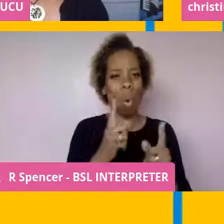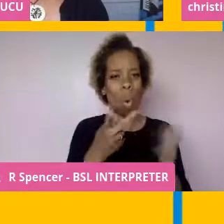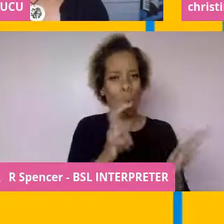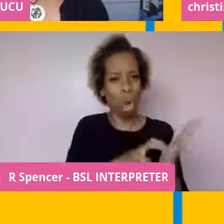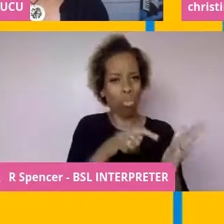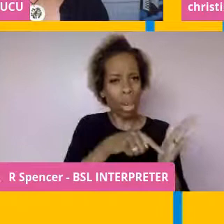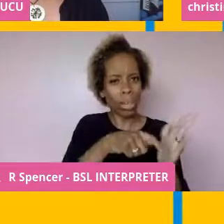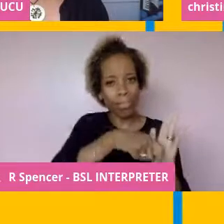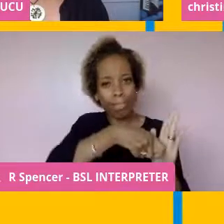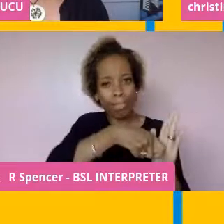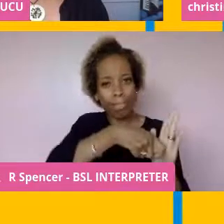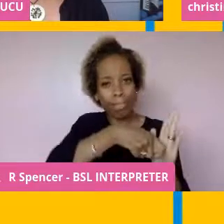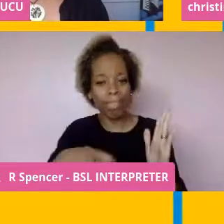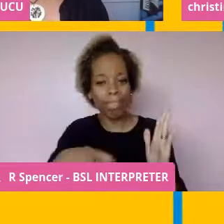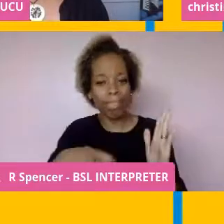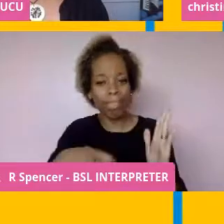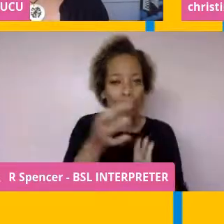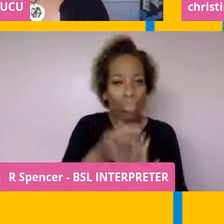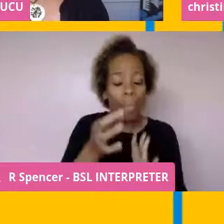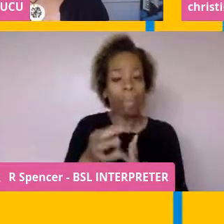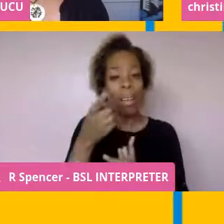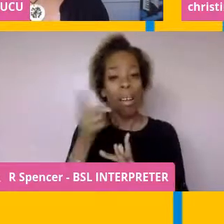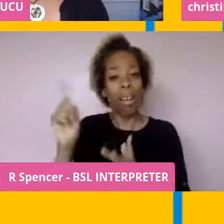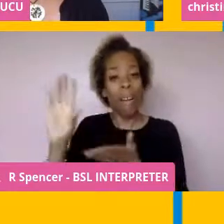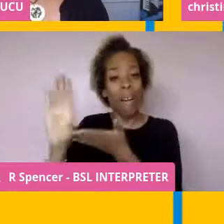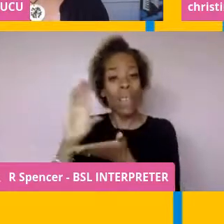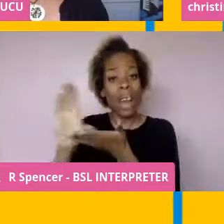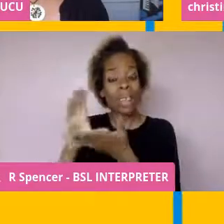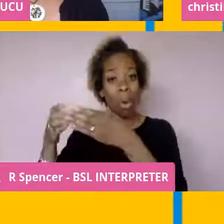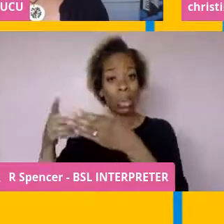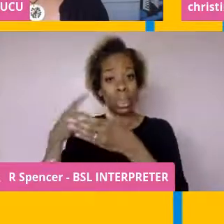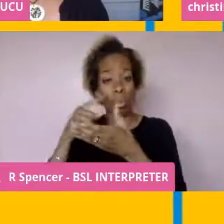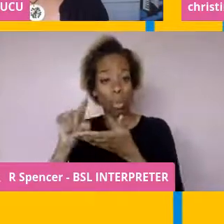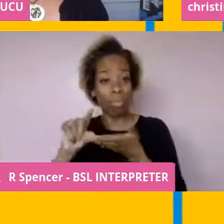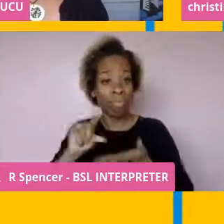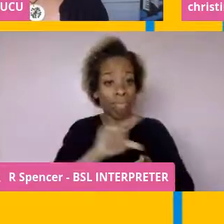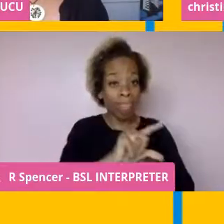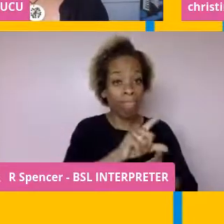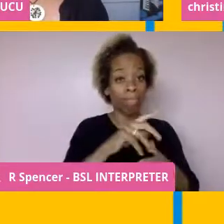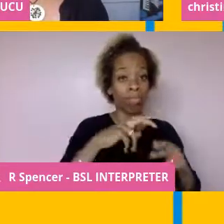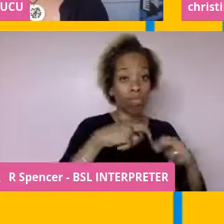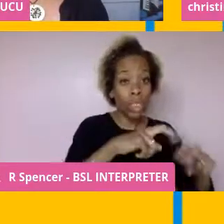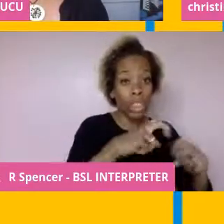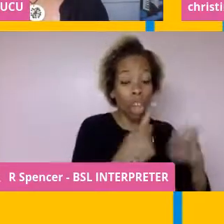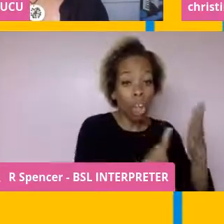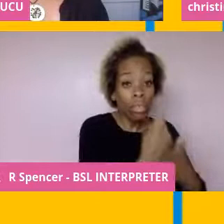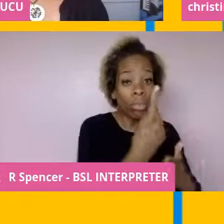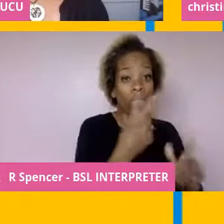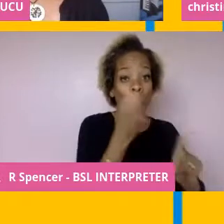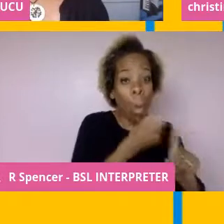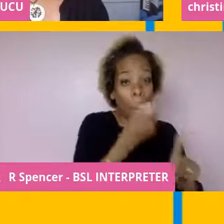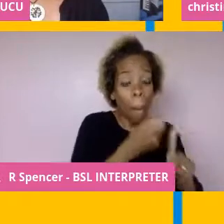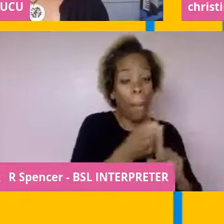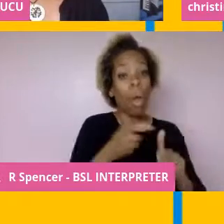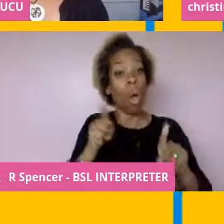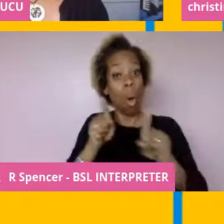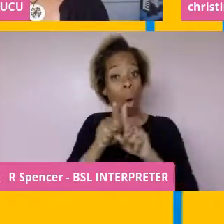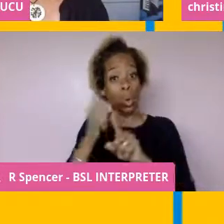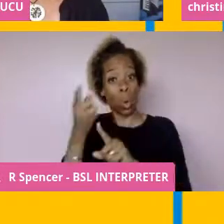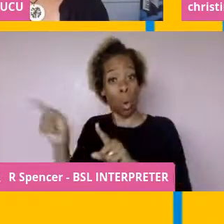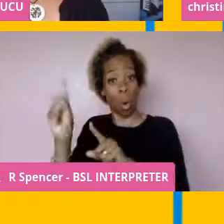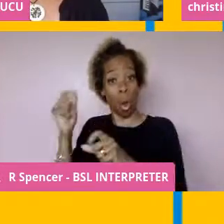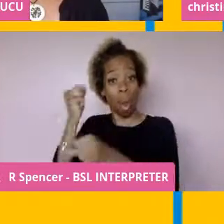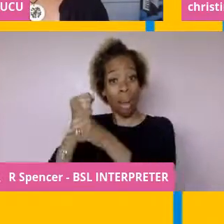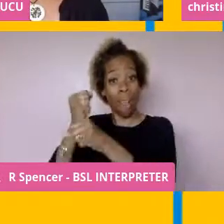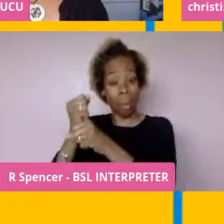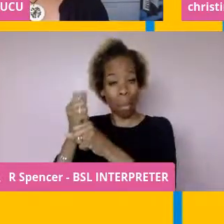from funding bodies for research contracts. We've seen UCU also lobbying for clarity from the government around the furlough scheme, which, as it